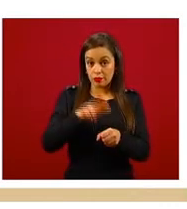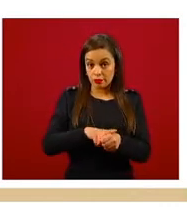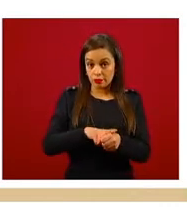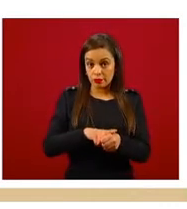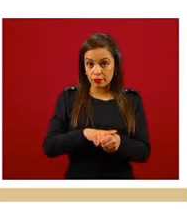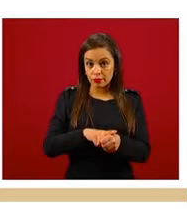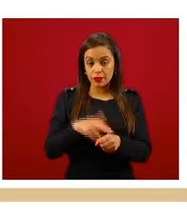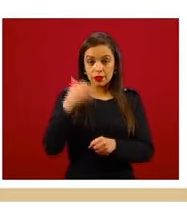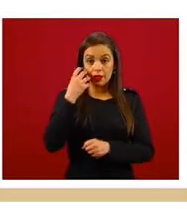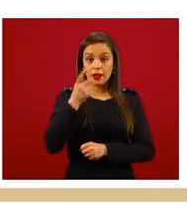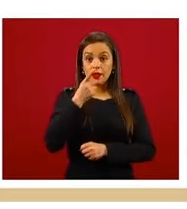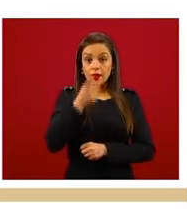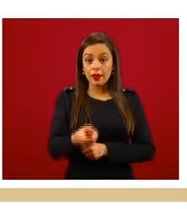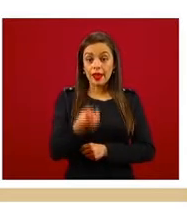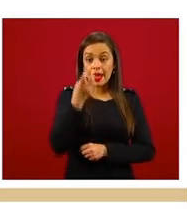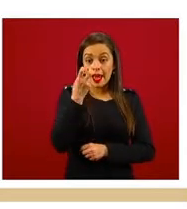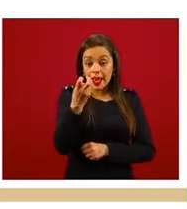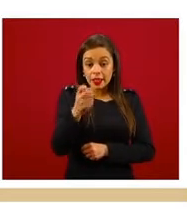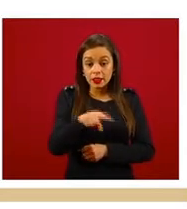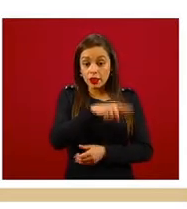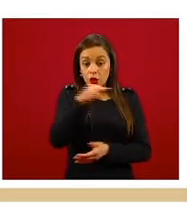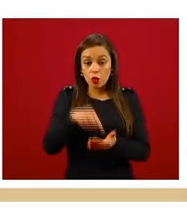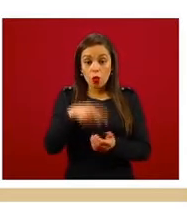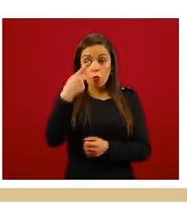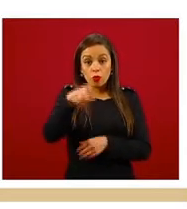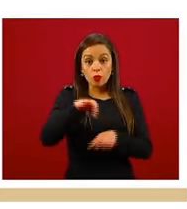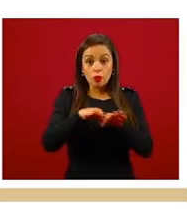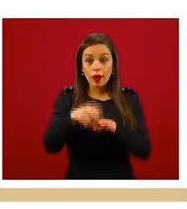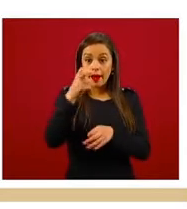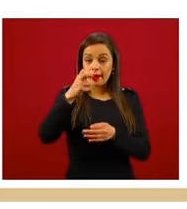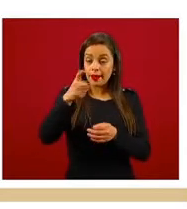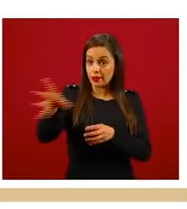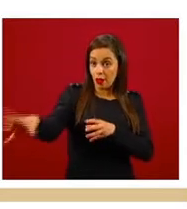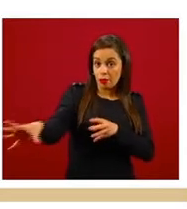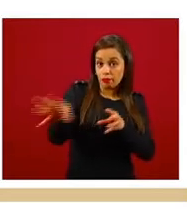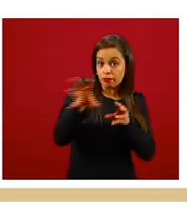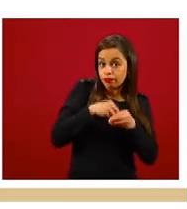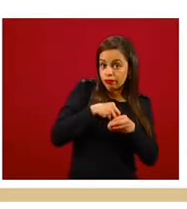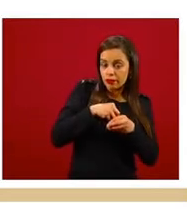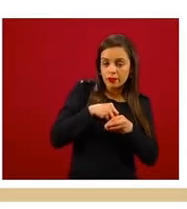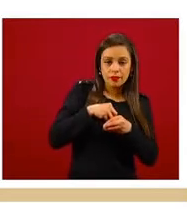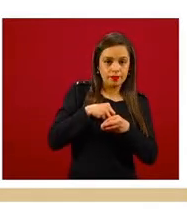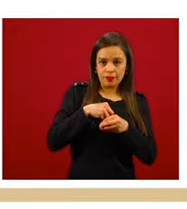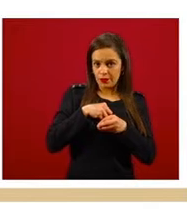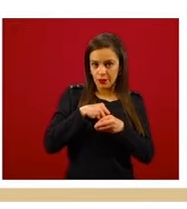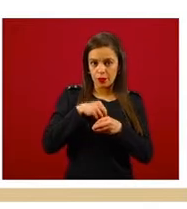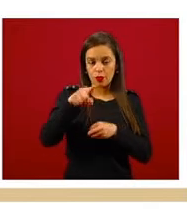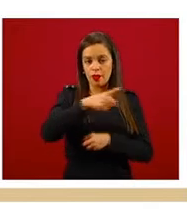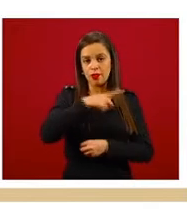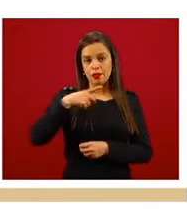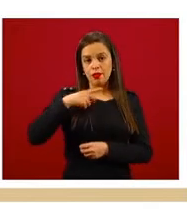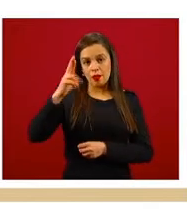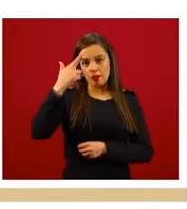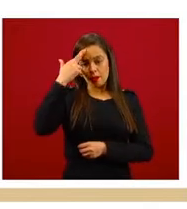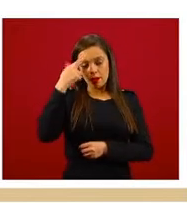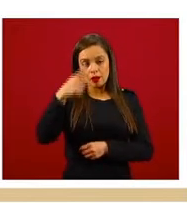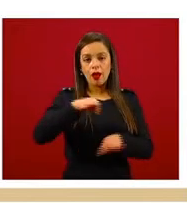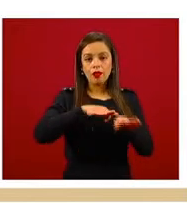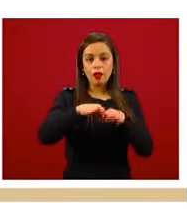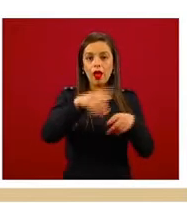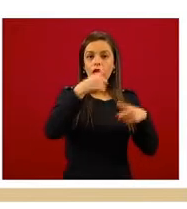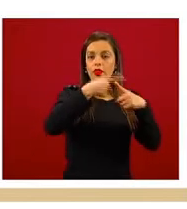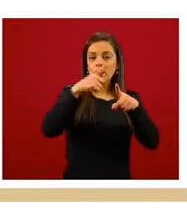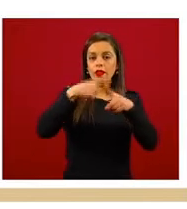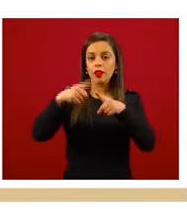particular healthcare worker might have even gotten sick at that particular institution. Please remember that healthcare